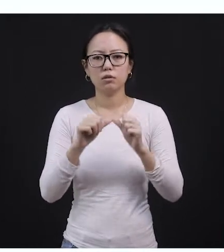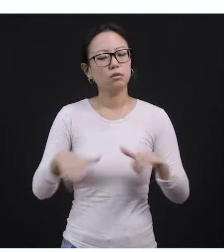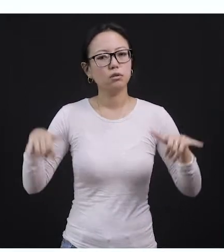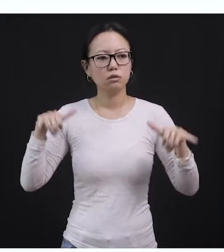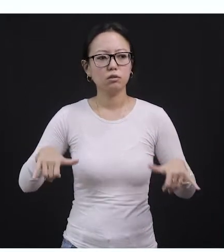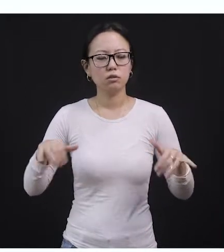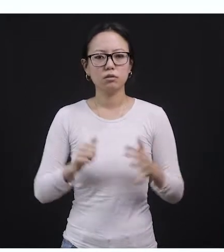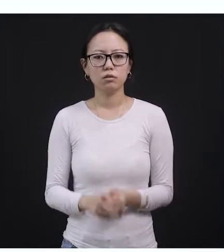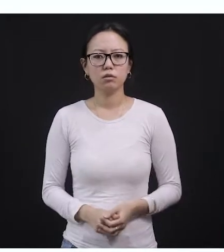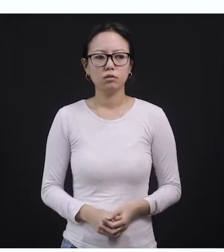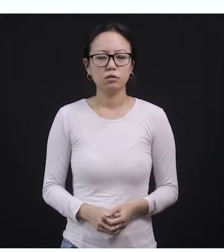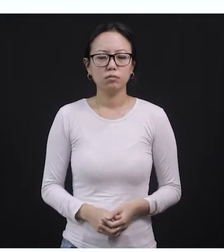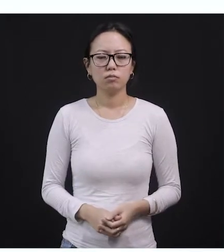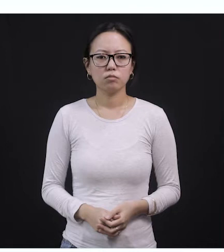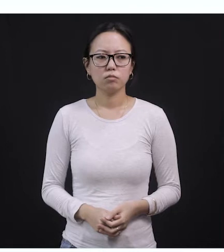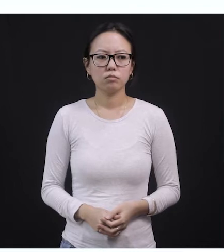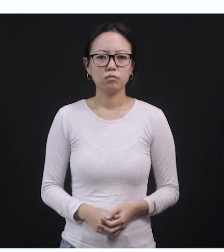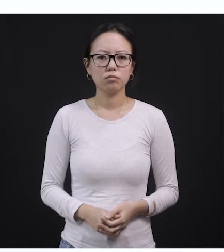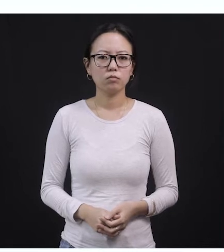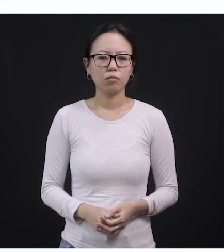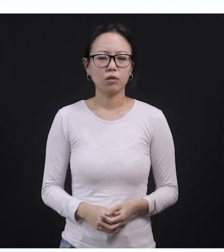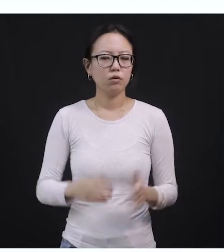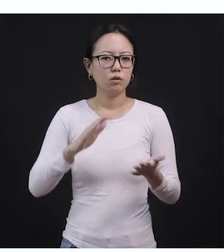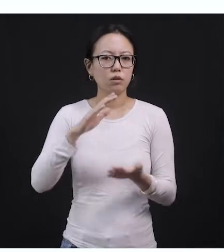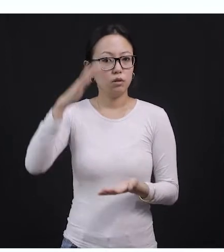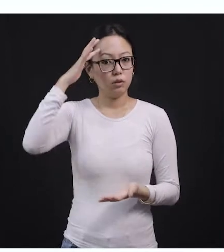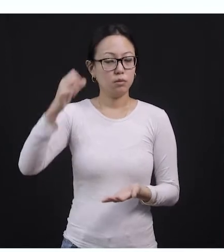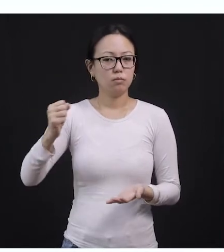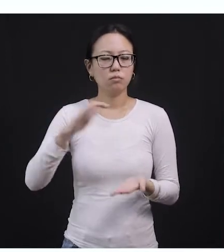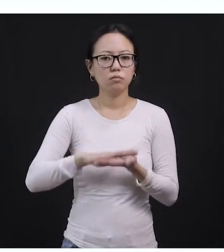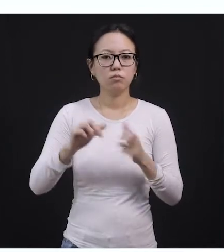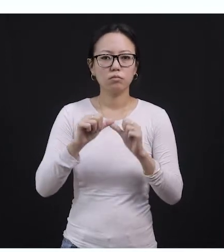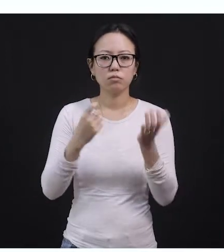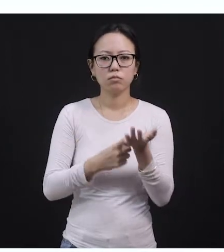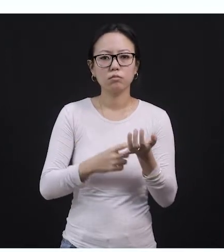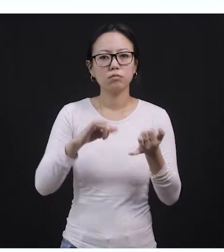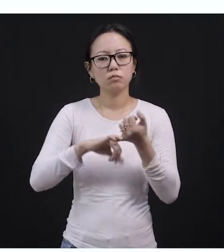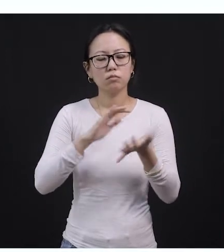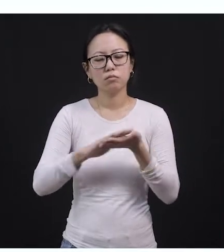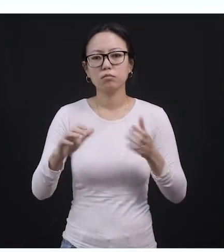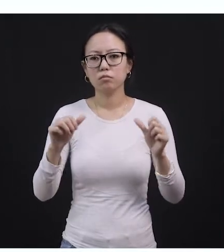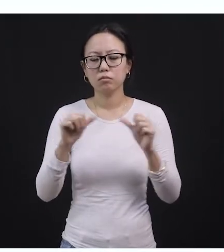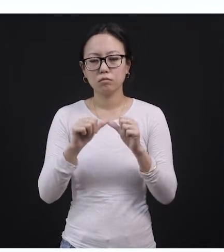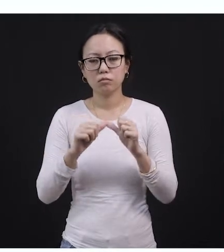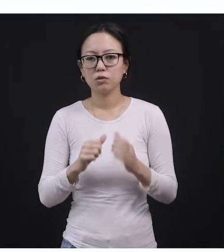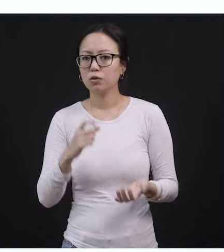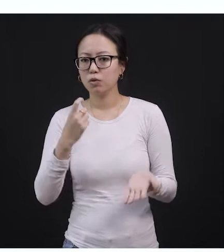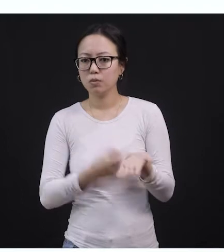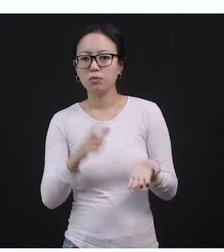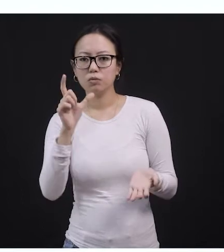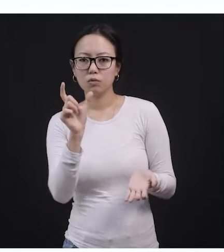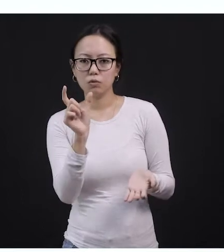was under Harsha. Remember, he was a ruler, right? So these areas belongs to him. So he used